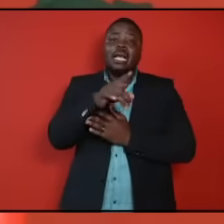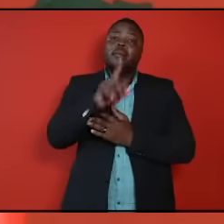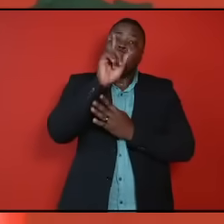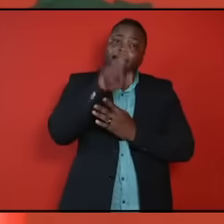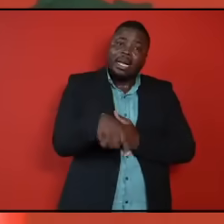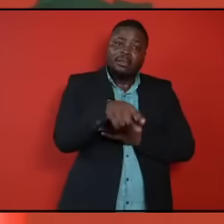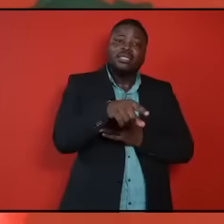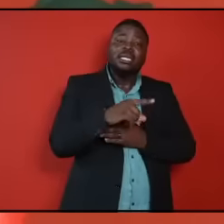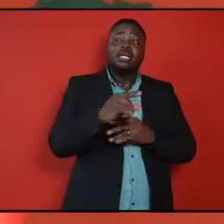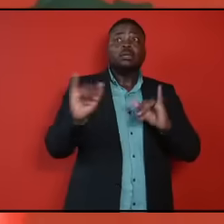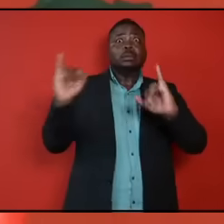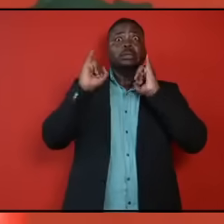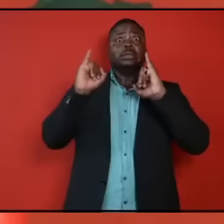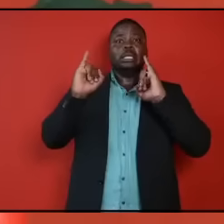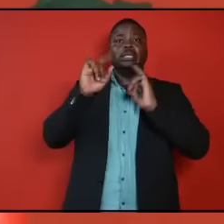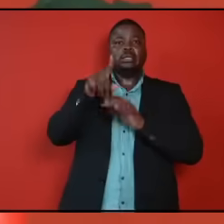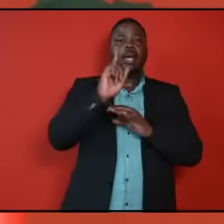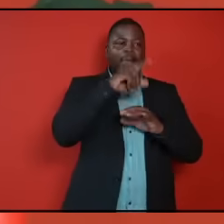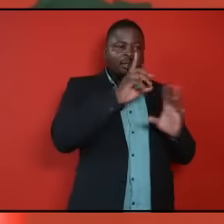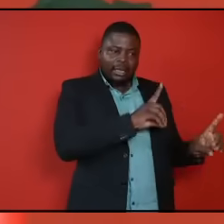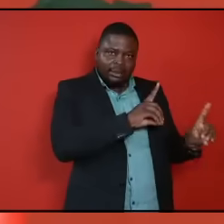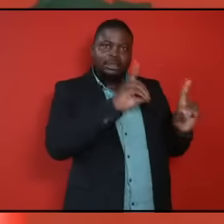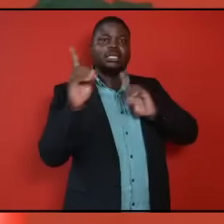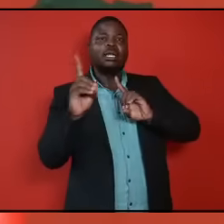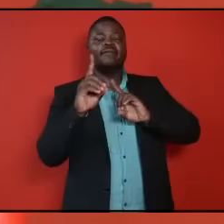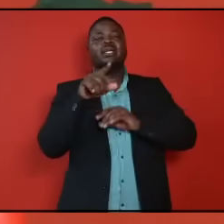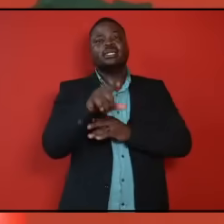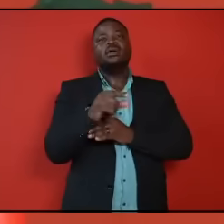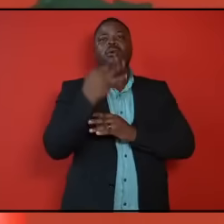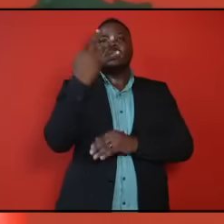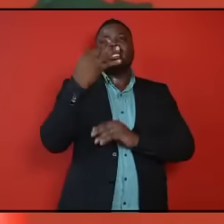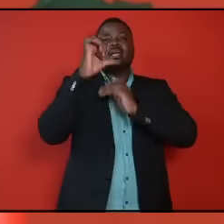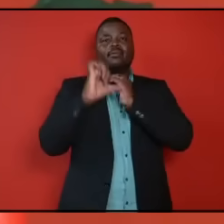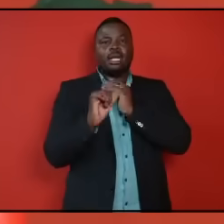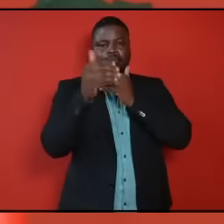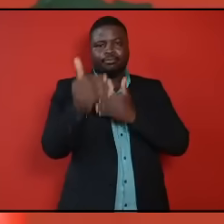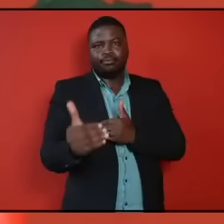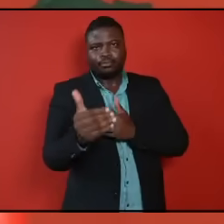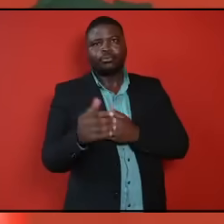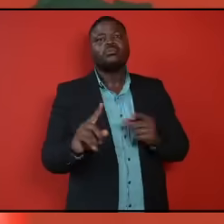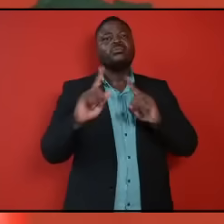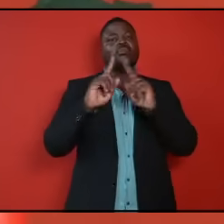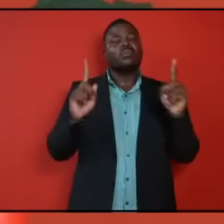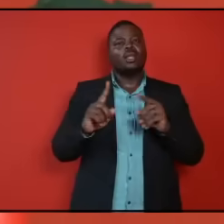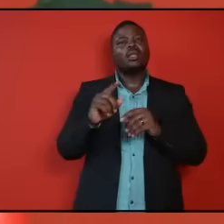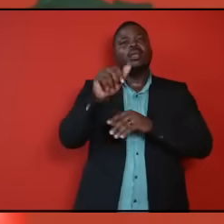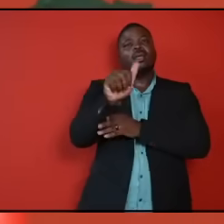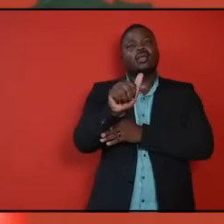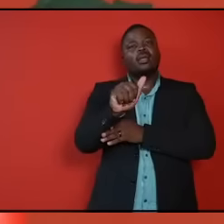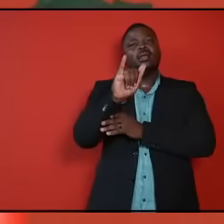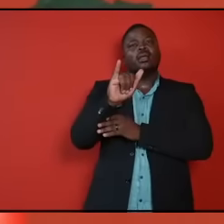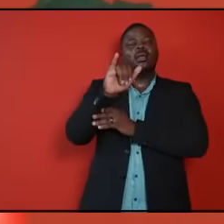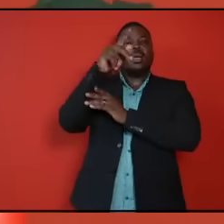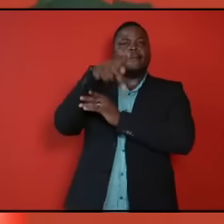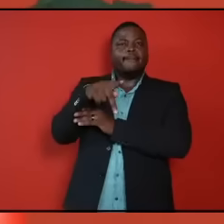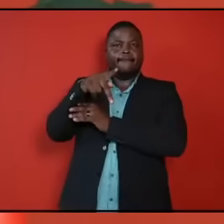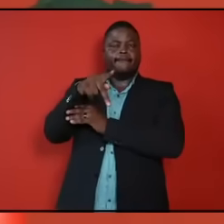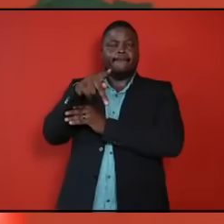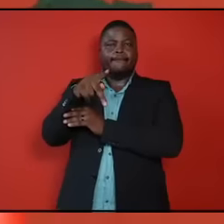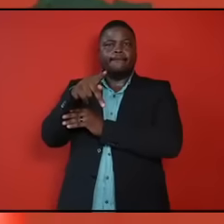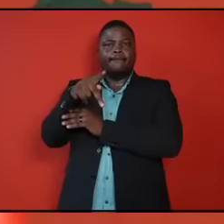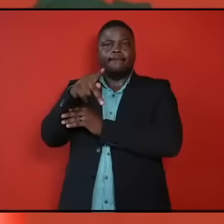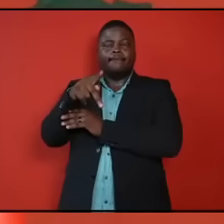3 months period. This prolonged silence from the apex court therefore undermines